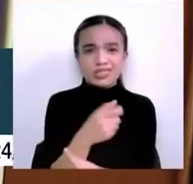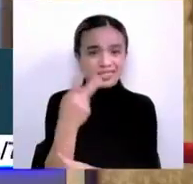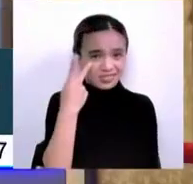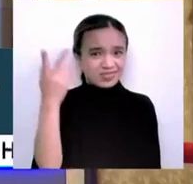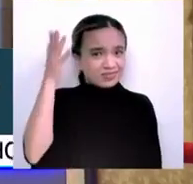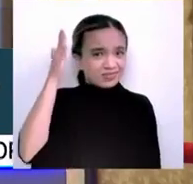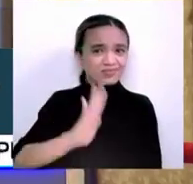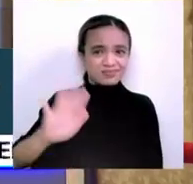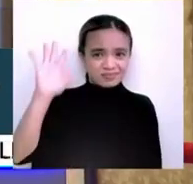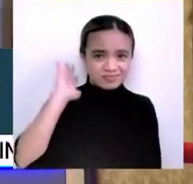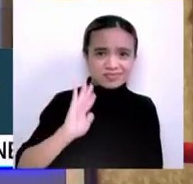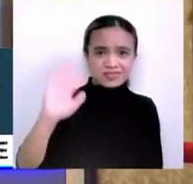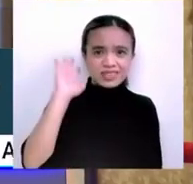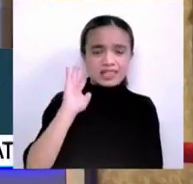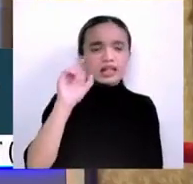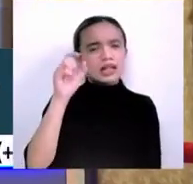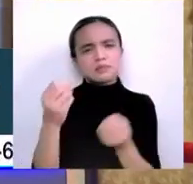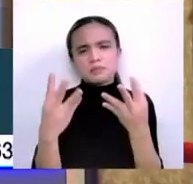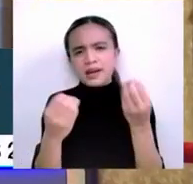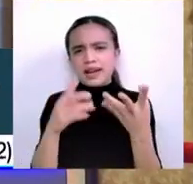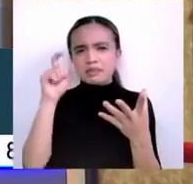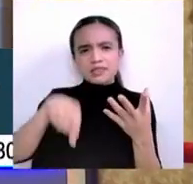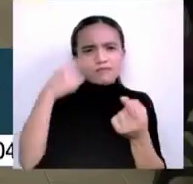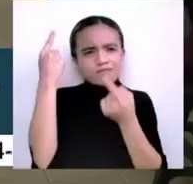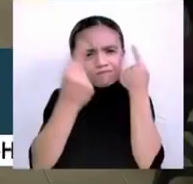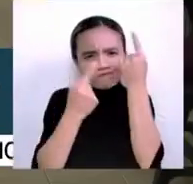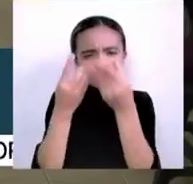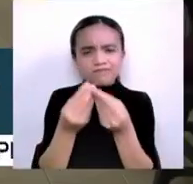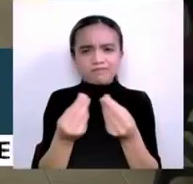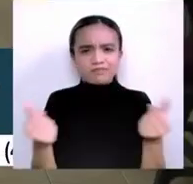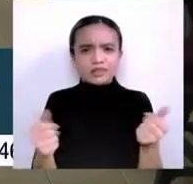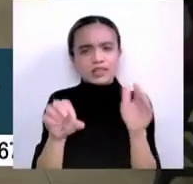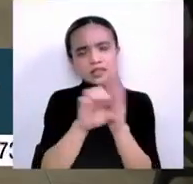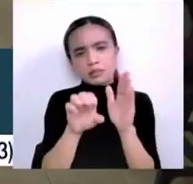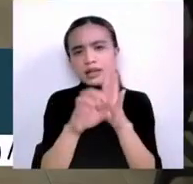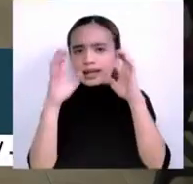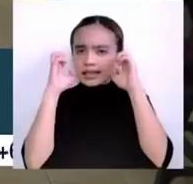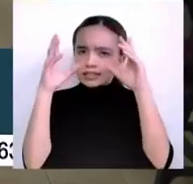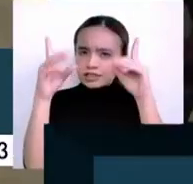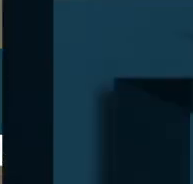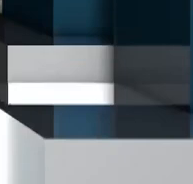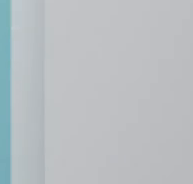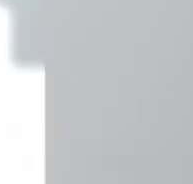pressing concerns that need to be addressed, such as education and the health crisis.